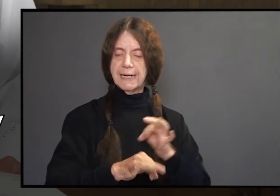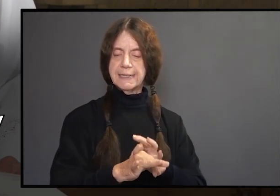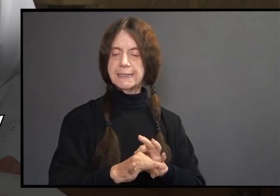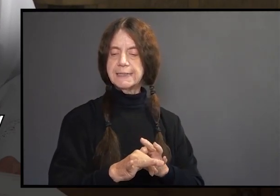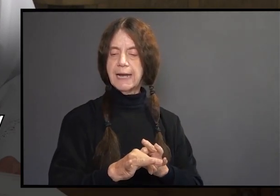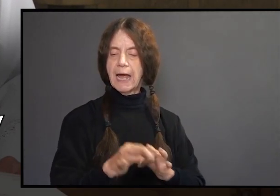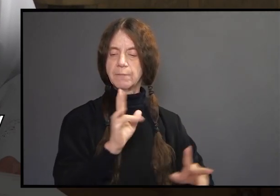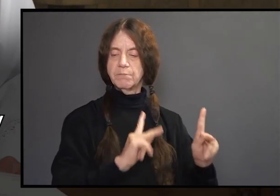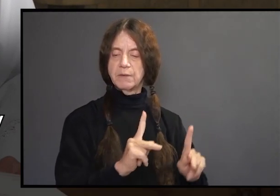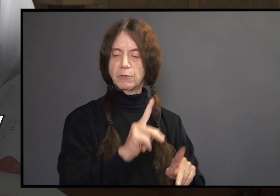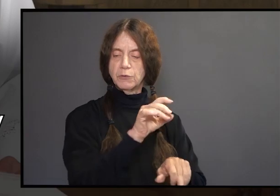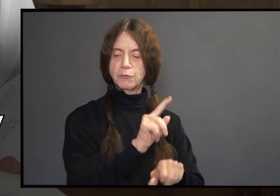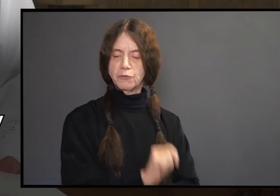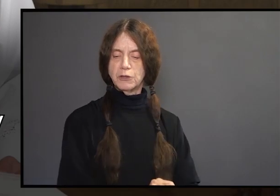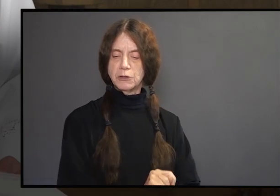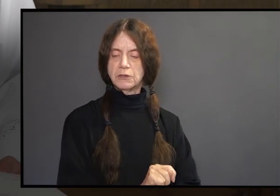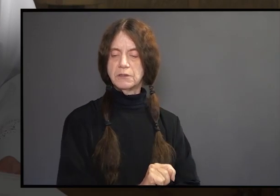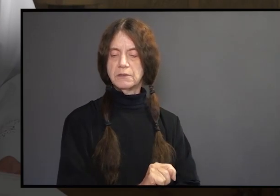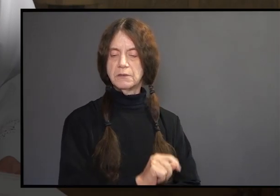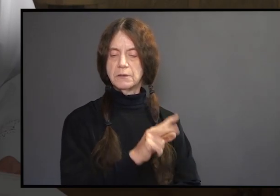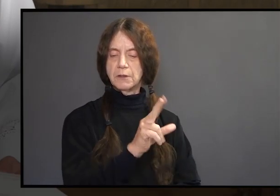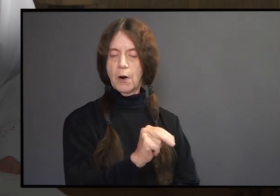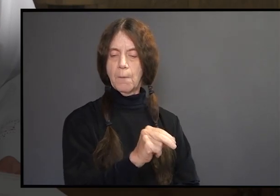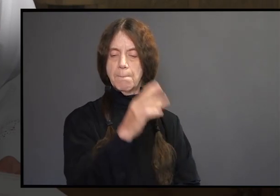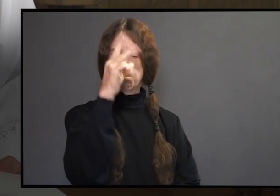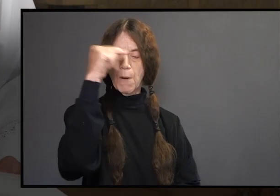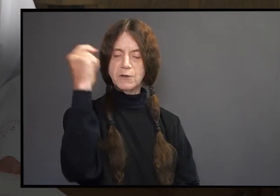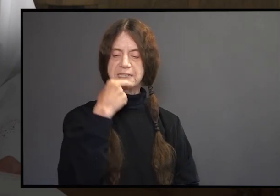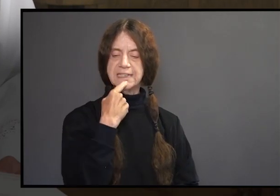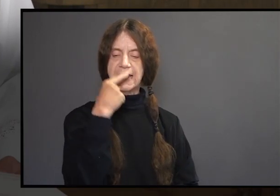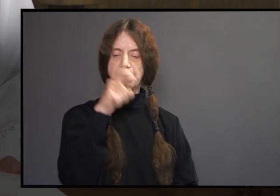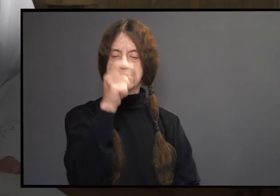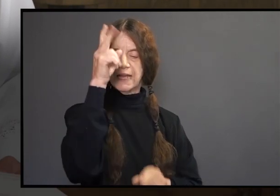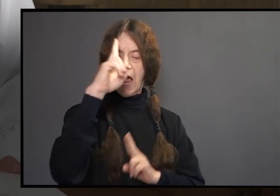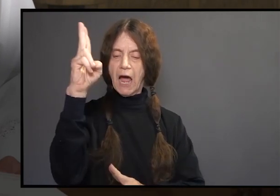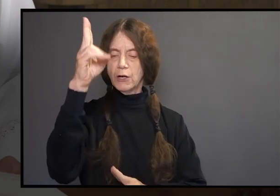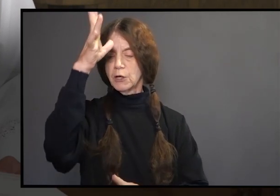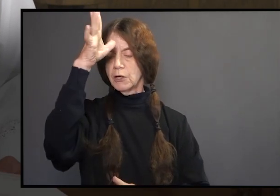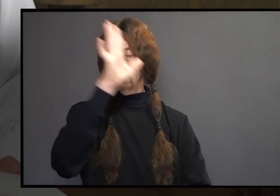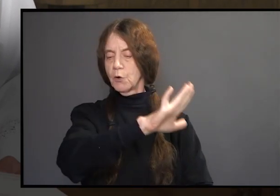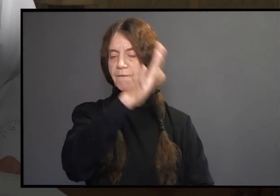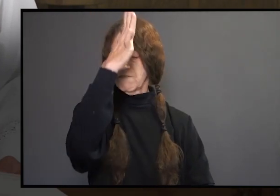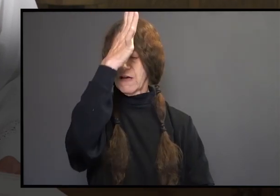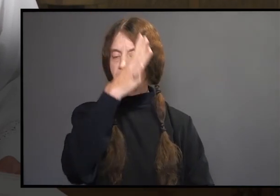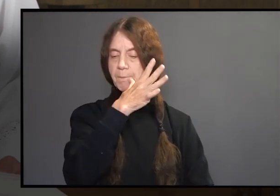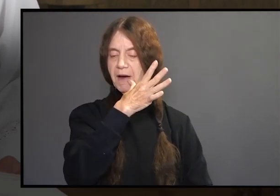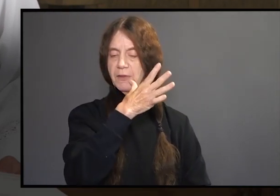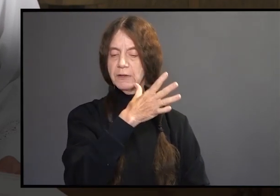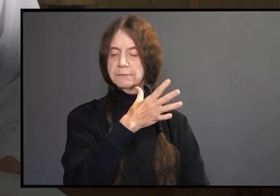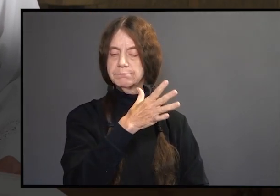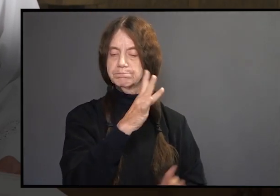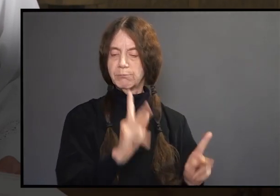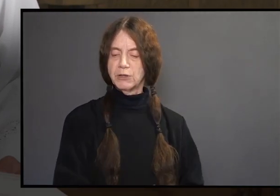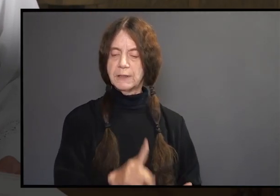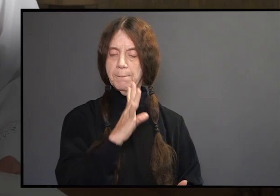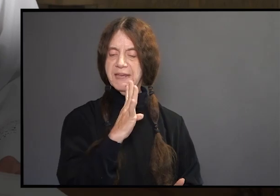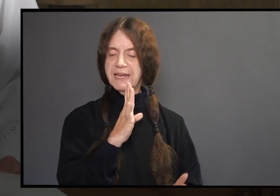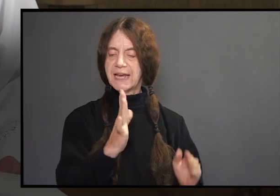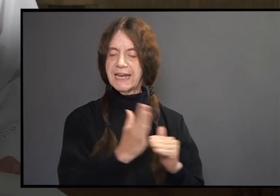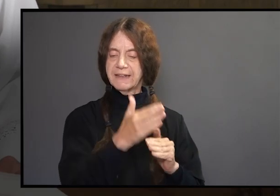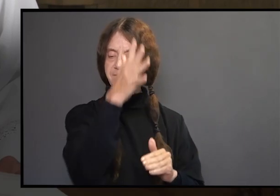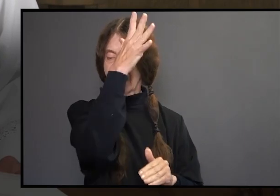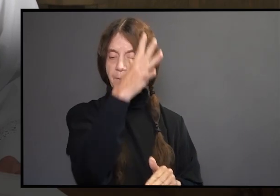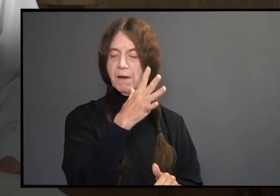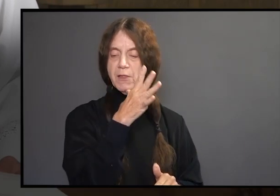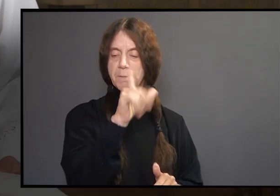must surely die.' But you say, 'If a man tells his father or his mother, whatever you would have gained from me